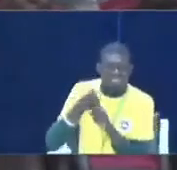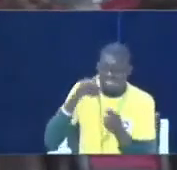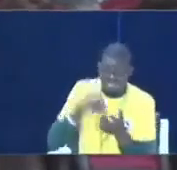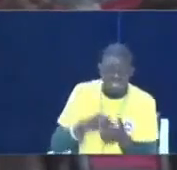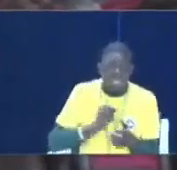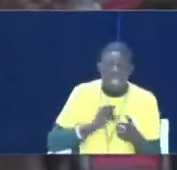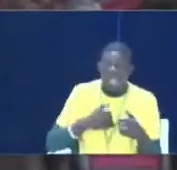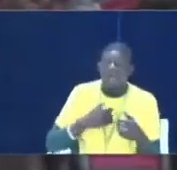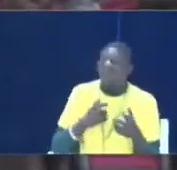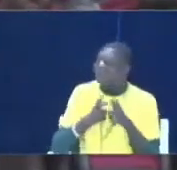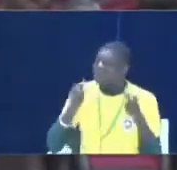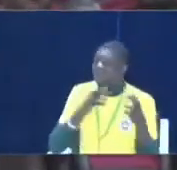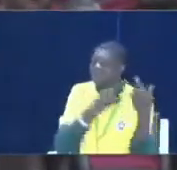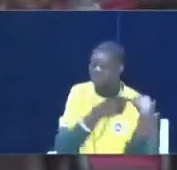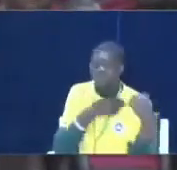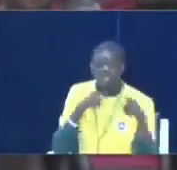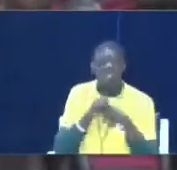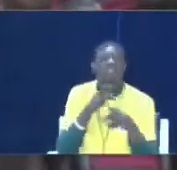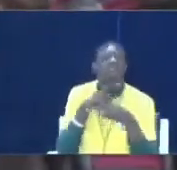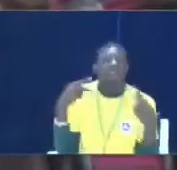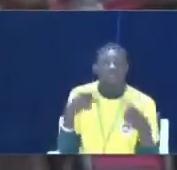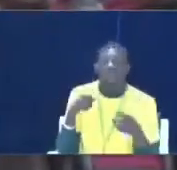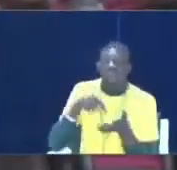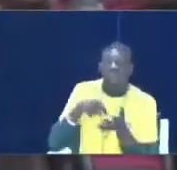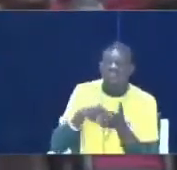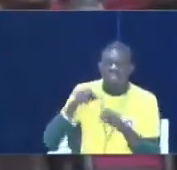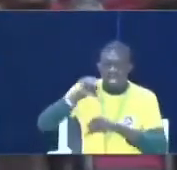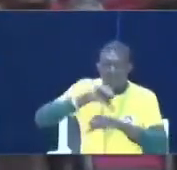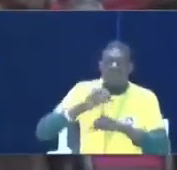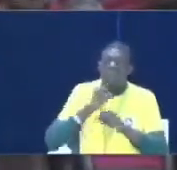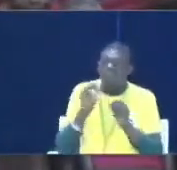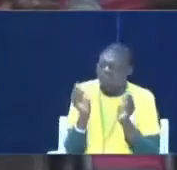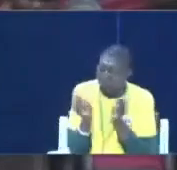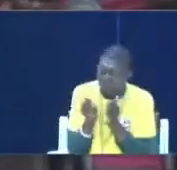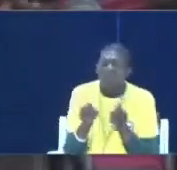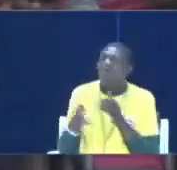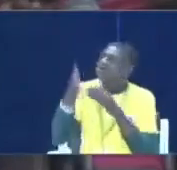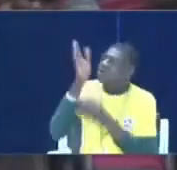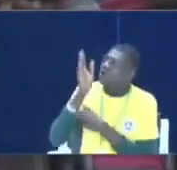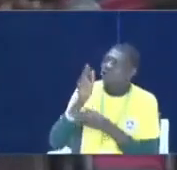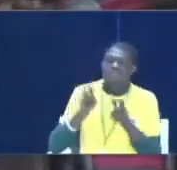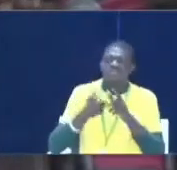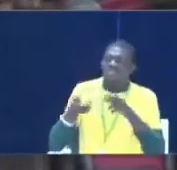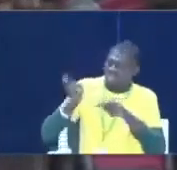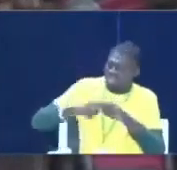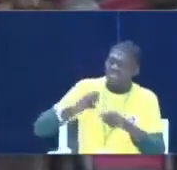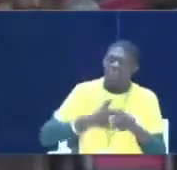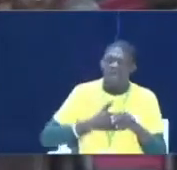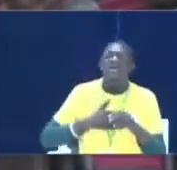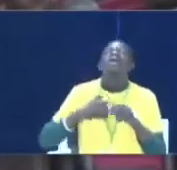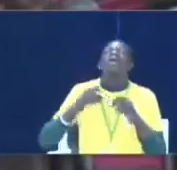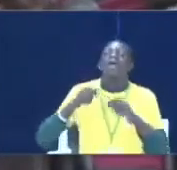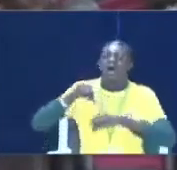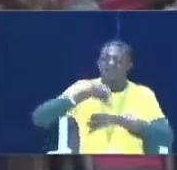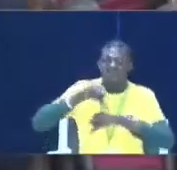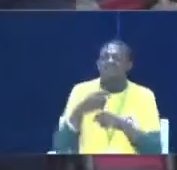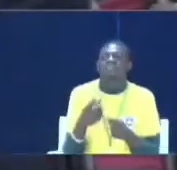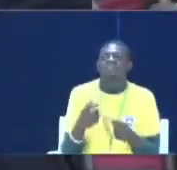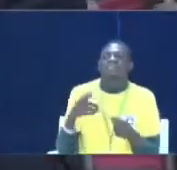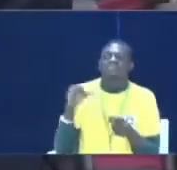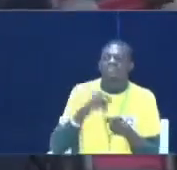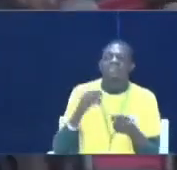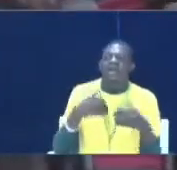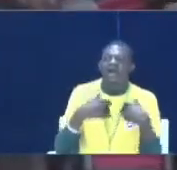have great responsibility as a pastor and this anointing is too small. God increased my anointing. They had the zeal. They had